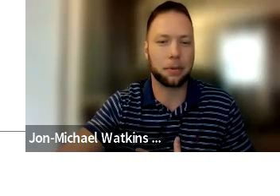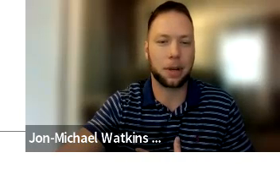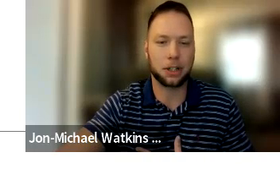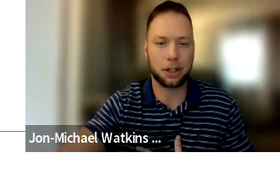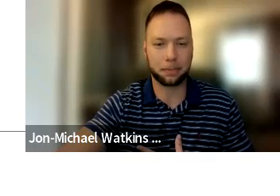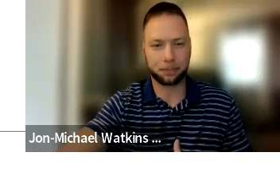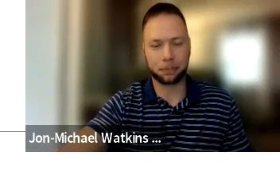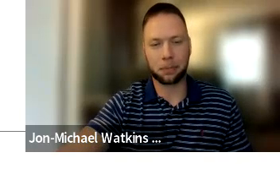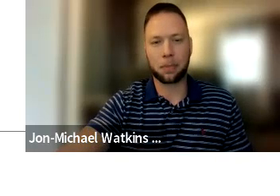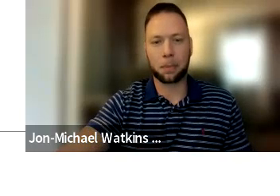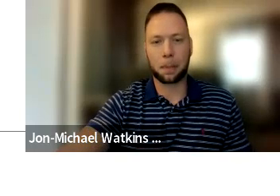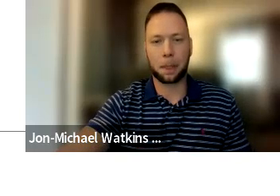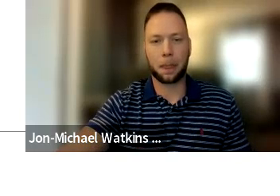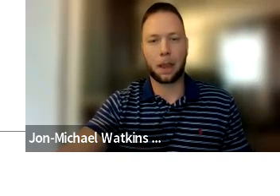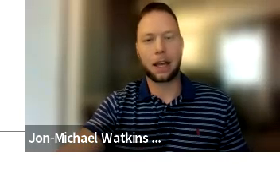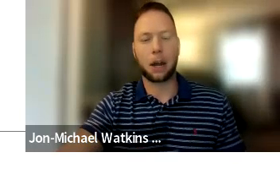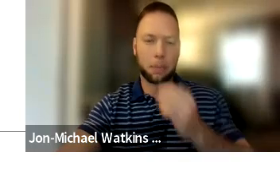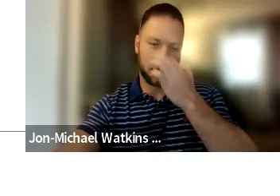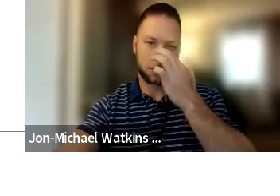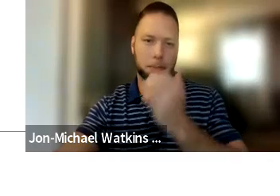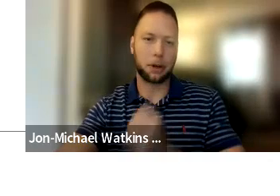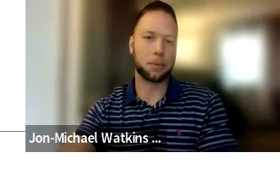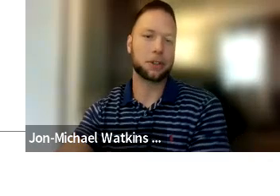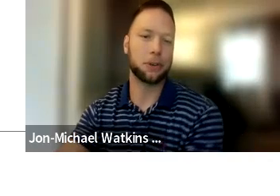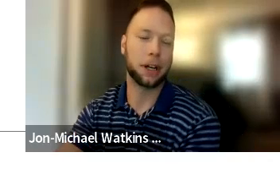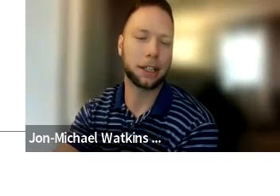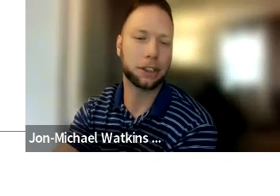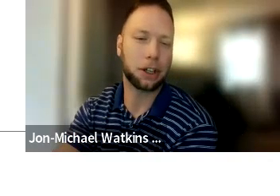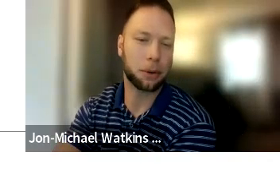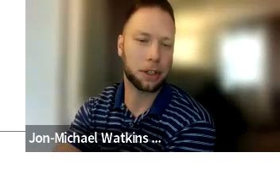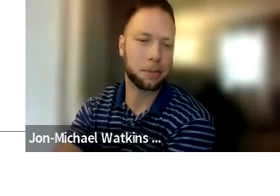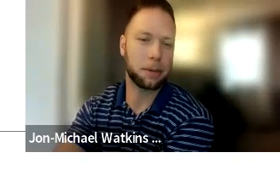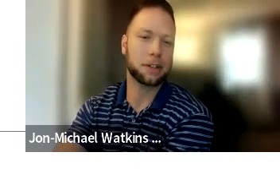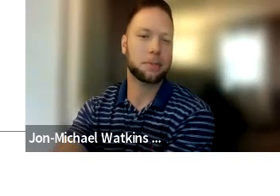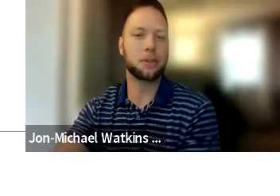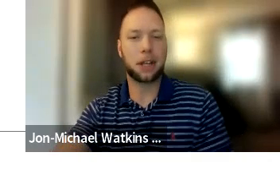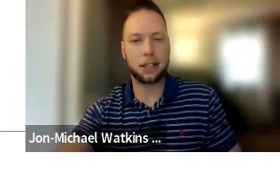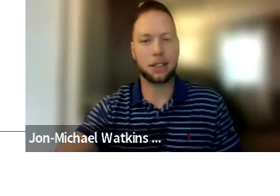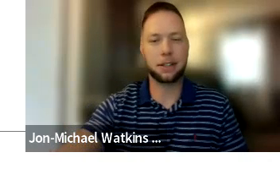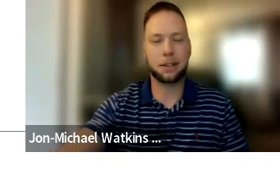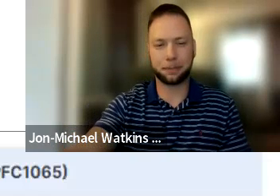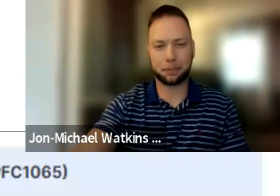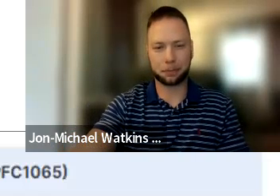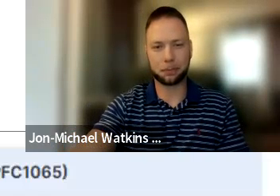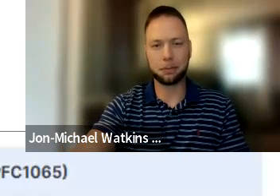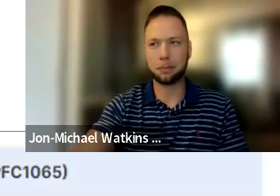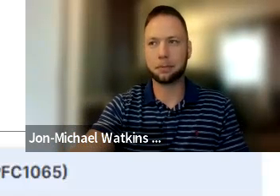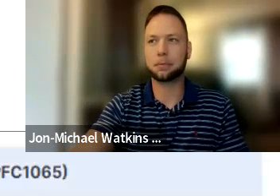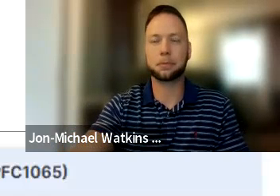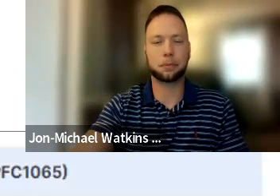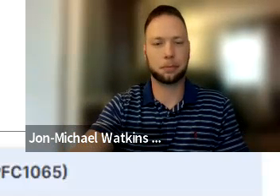new information. And I will pass it to Barb to talk with us a bit about some use cases.